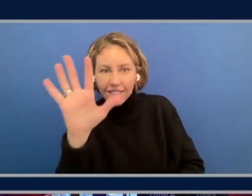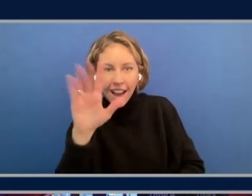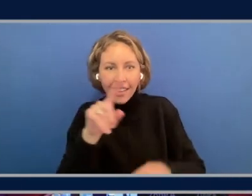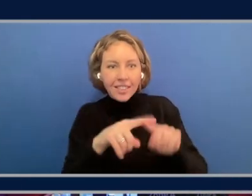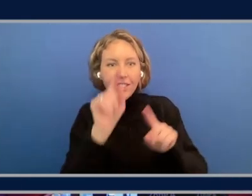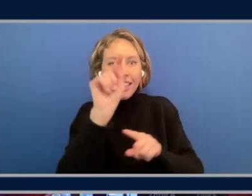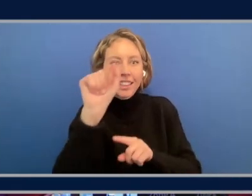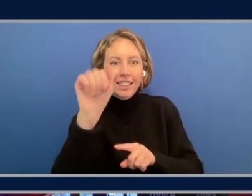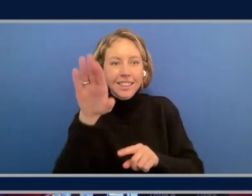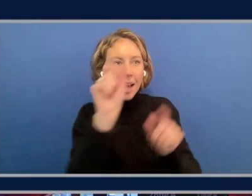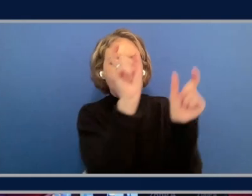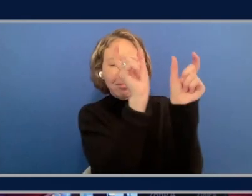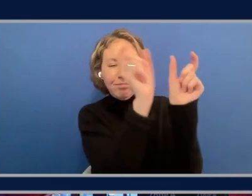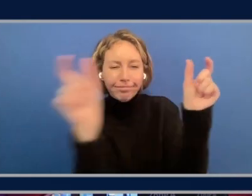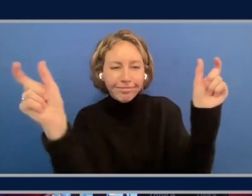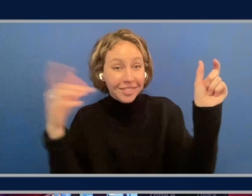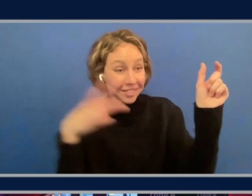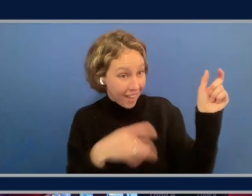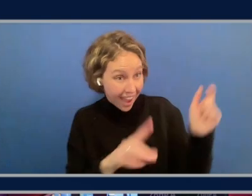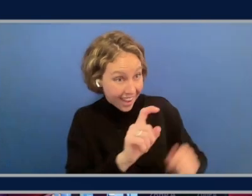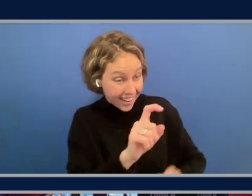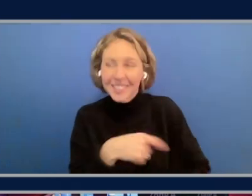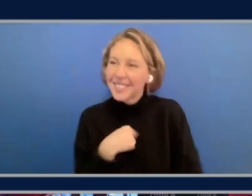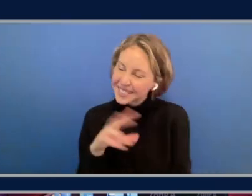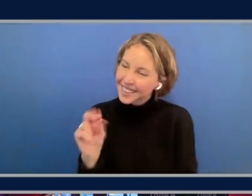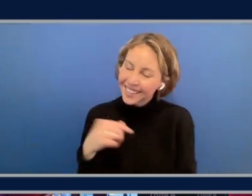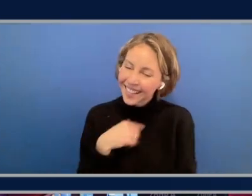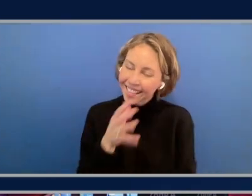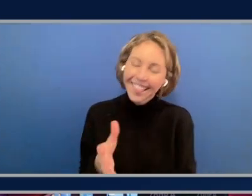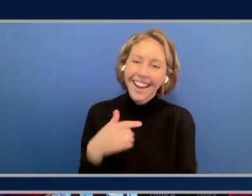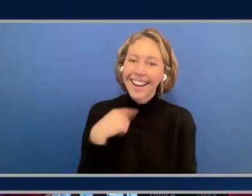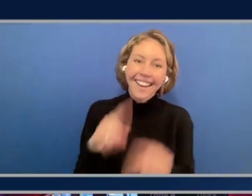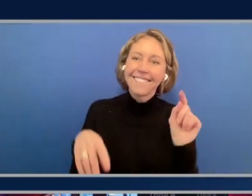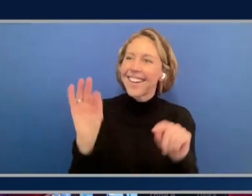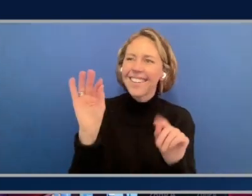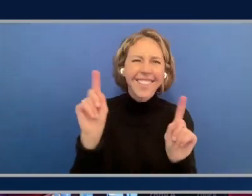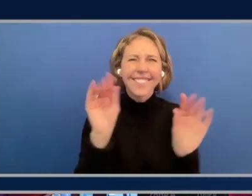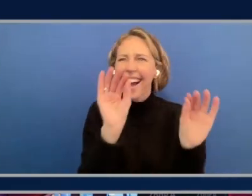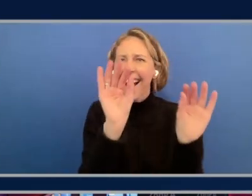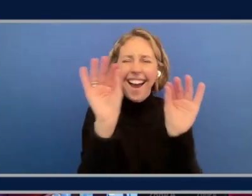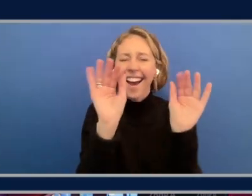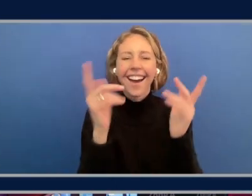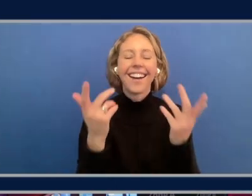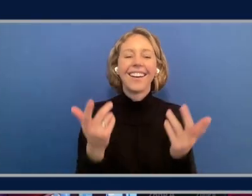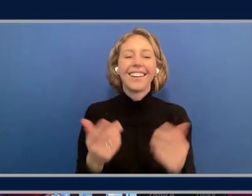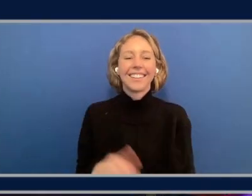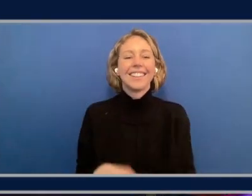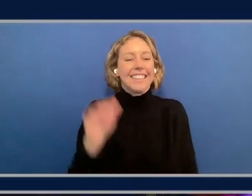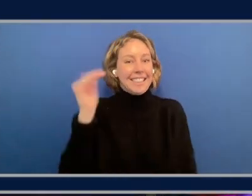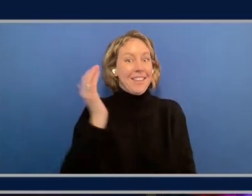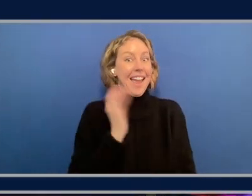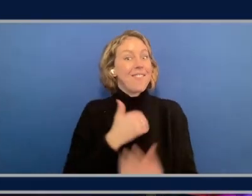Trust me, try to quantify all of that and see where I'm at. It sounds like our audience is also liking this fact that we have